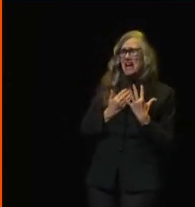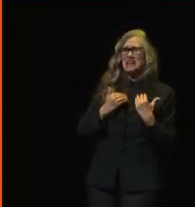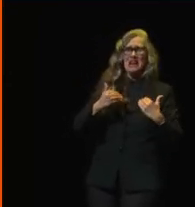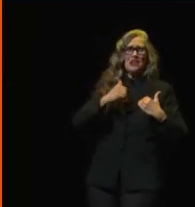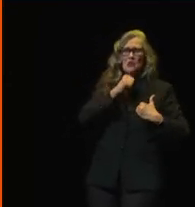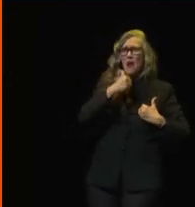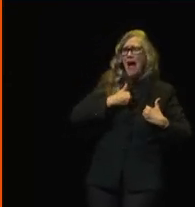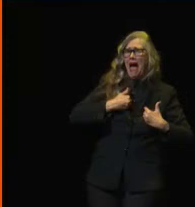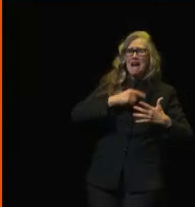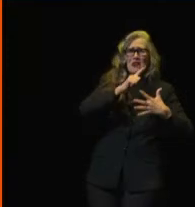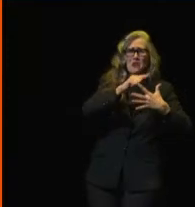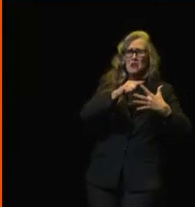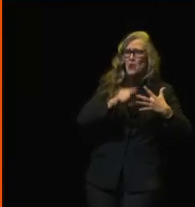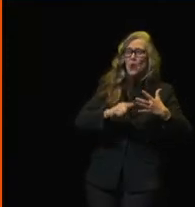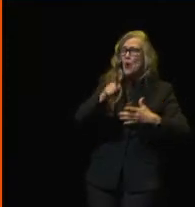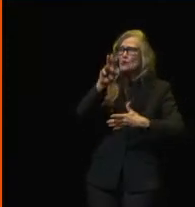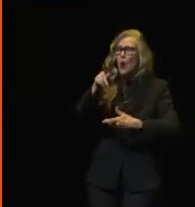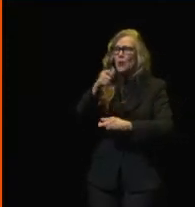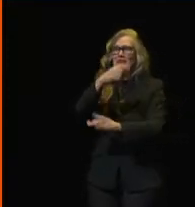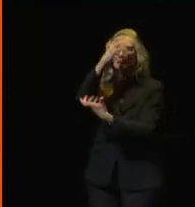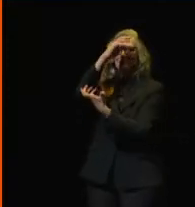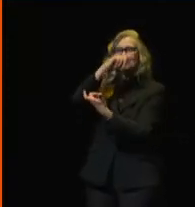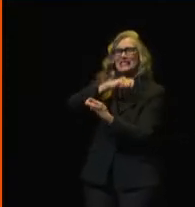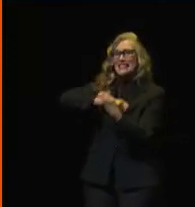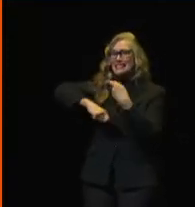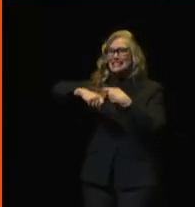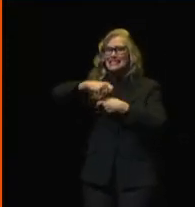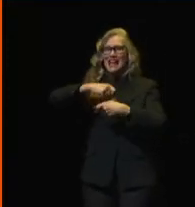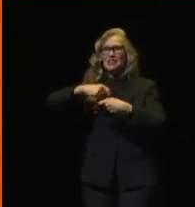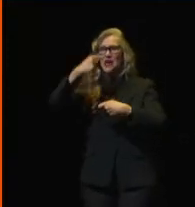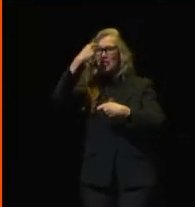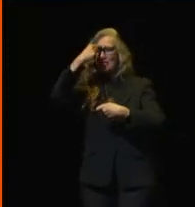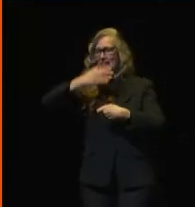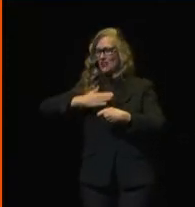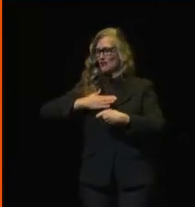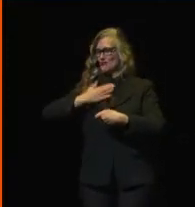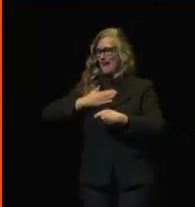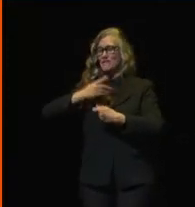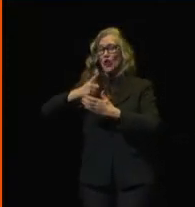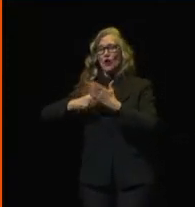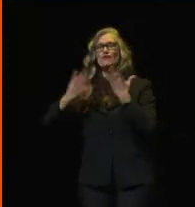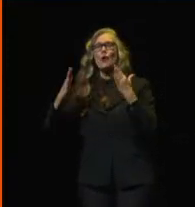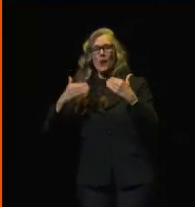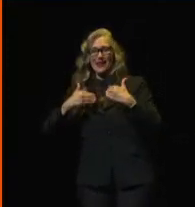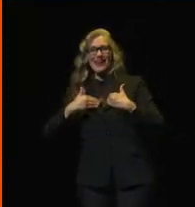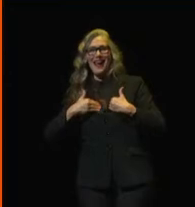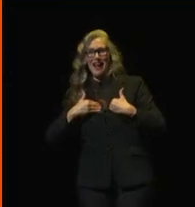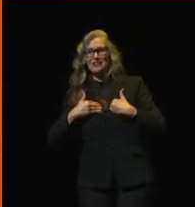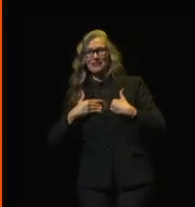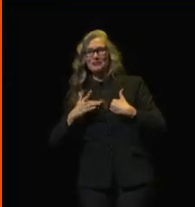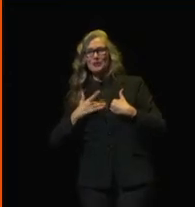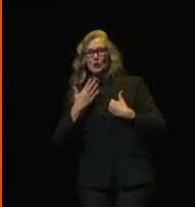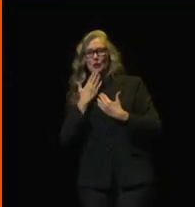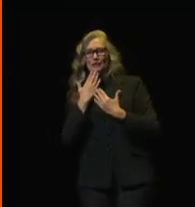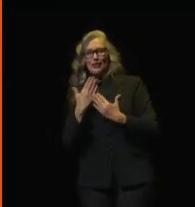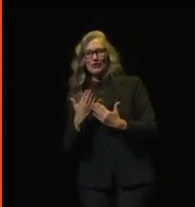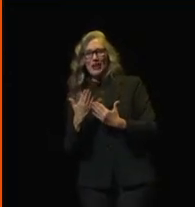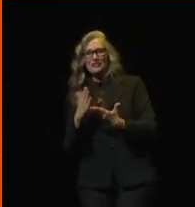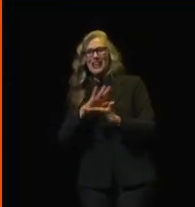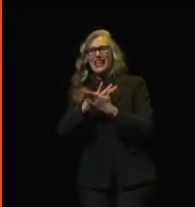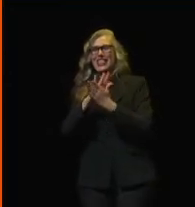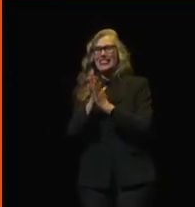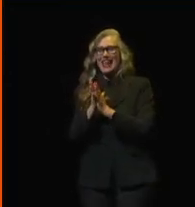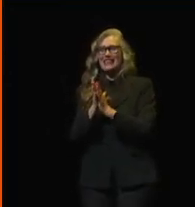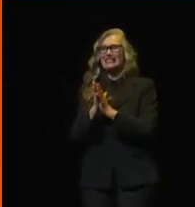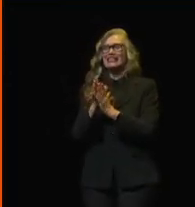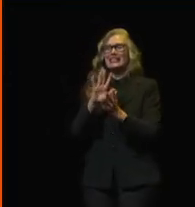so much. And of course, having reduced us to tears with the email, Ady then pivoted to an ask. None of